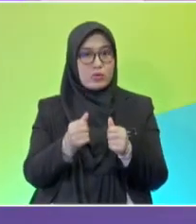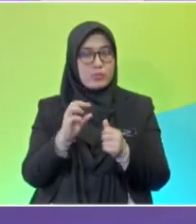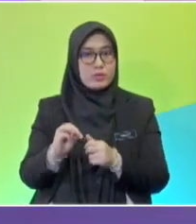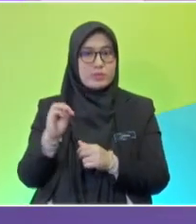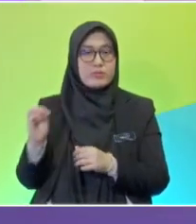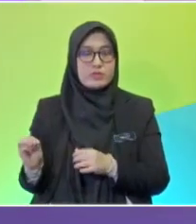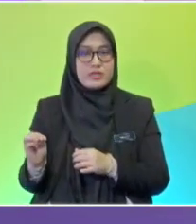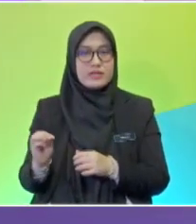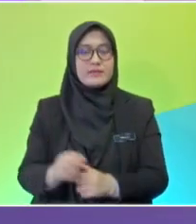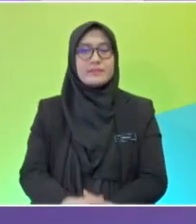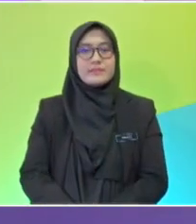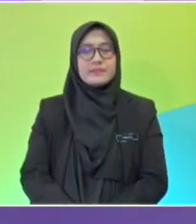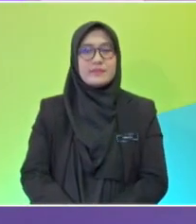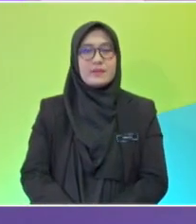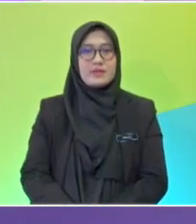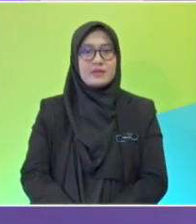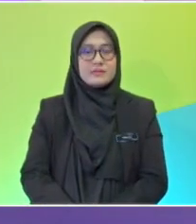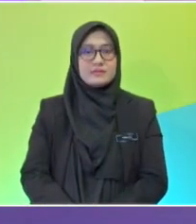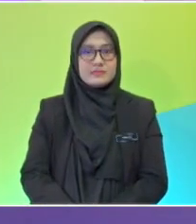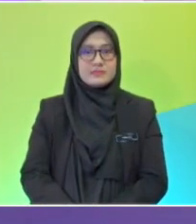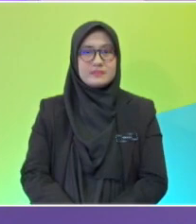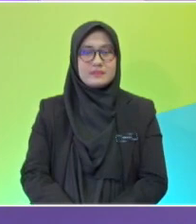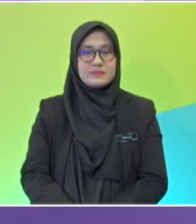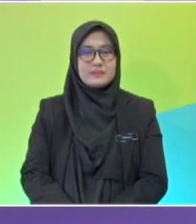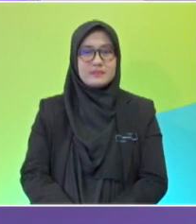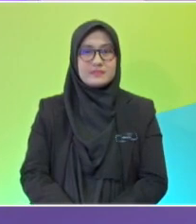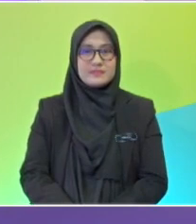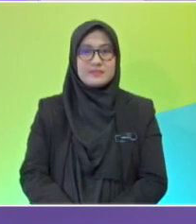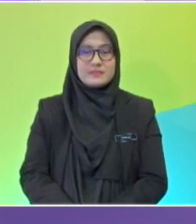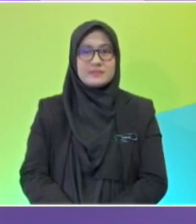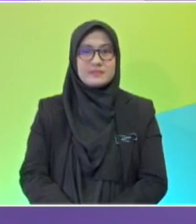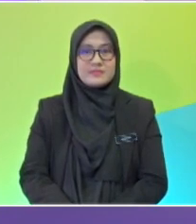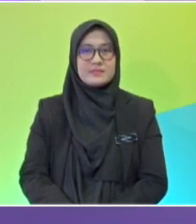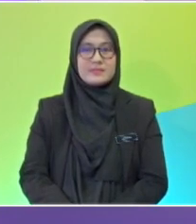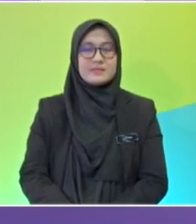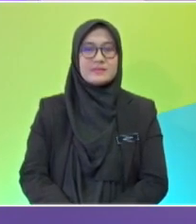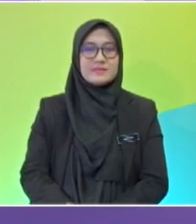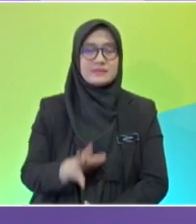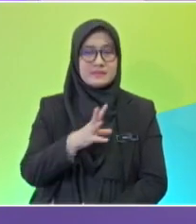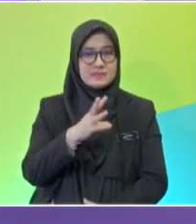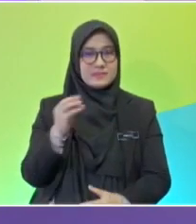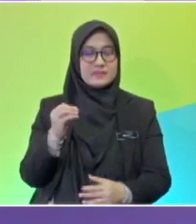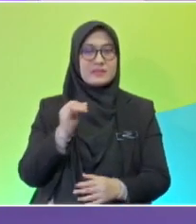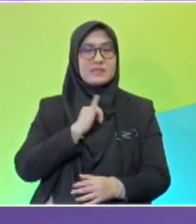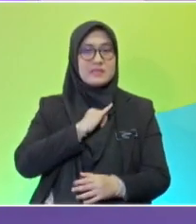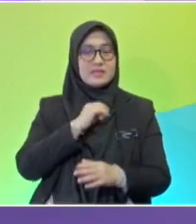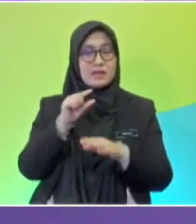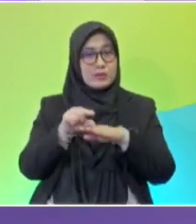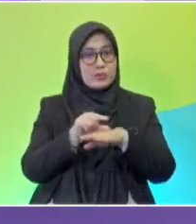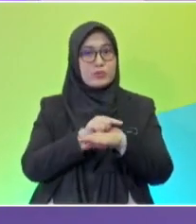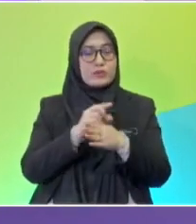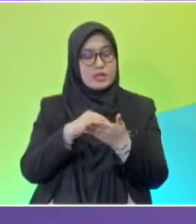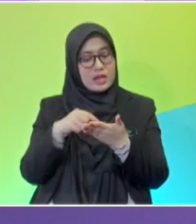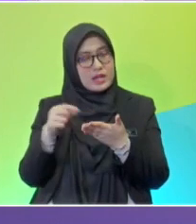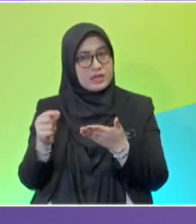in the descriptors itself in general, and I used the writing skill as an example. Okay. Now, in